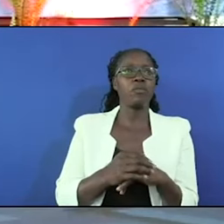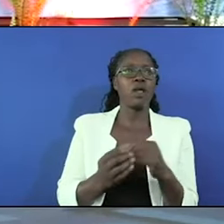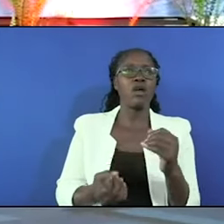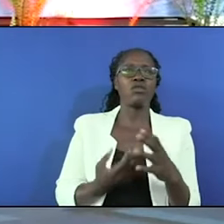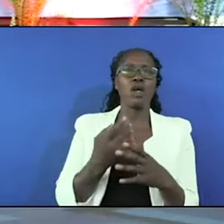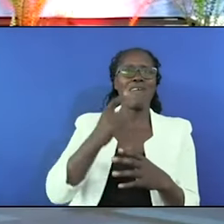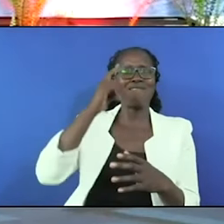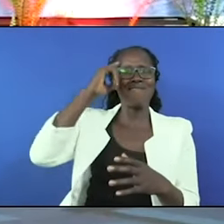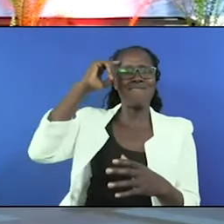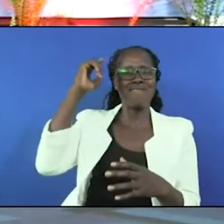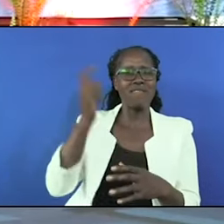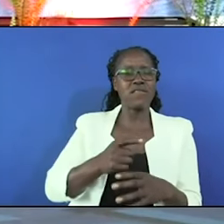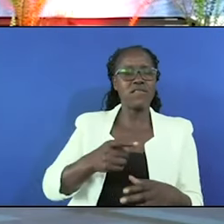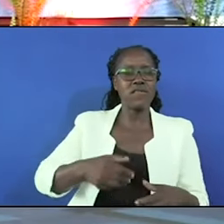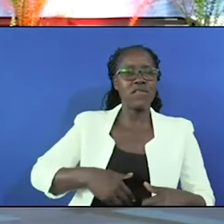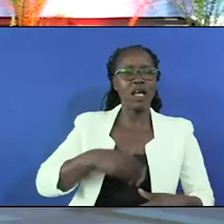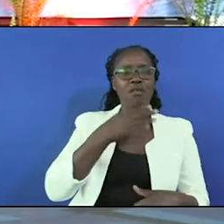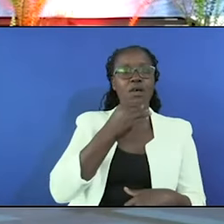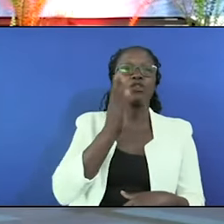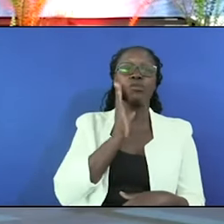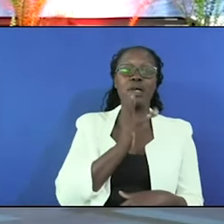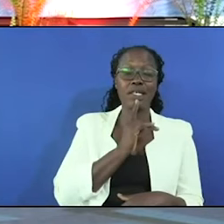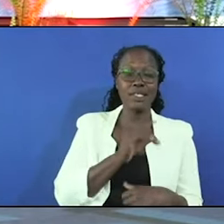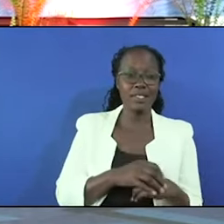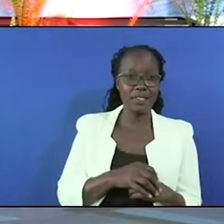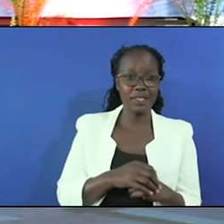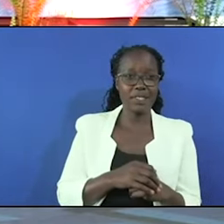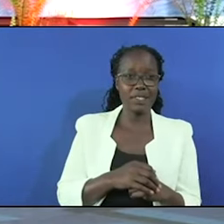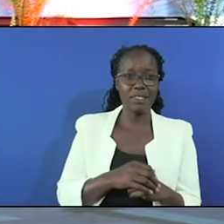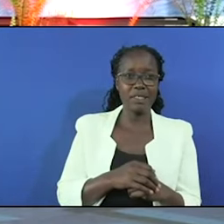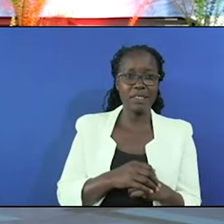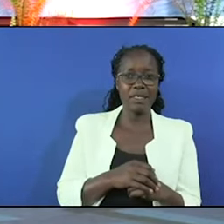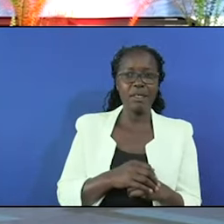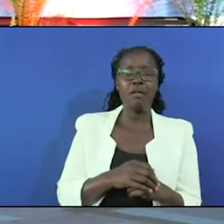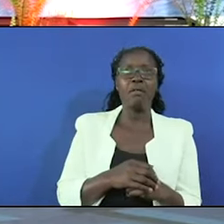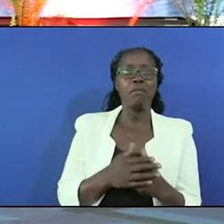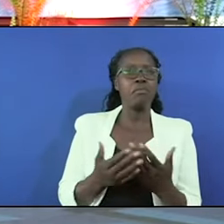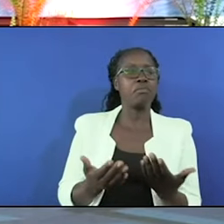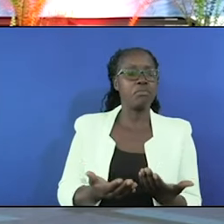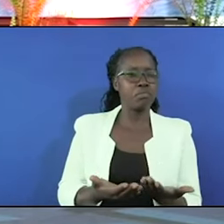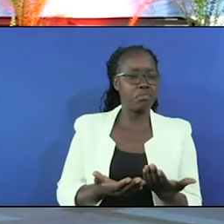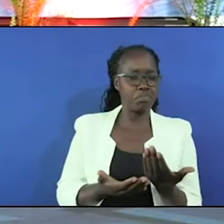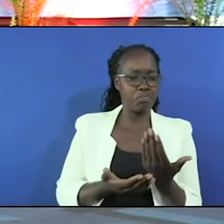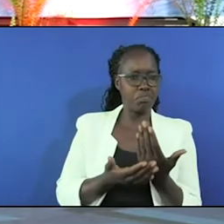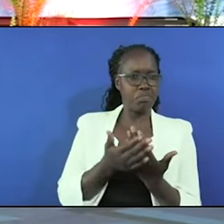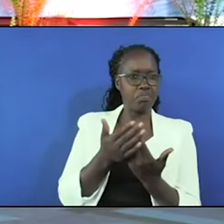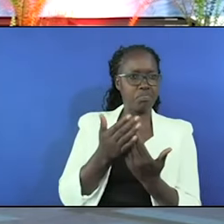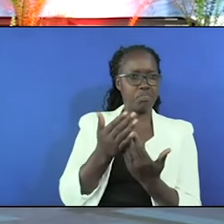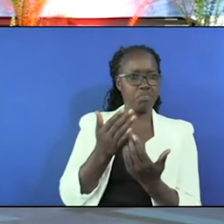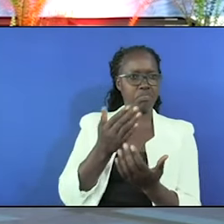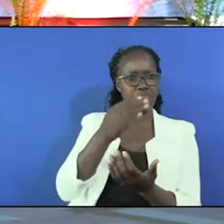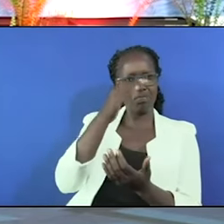disobedient young man to parents. Drinking alcohol,